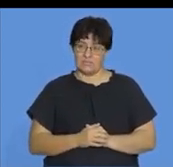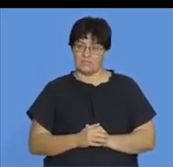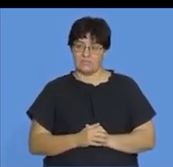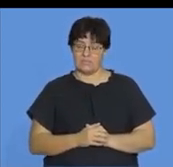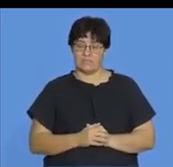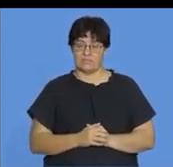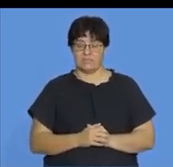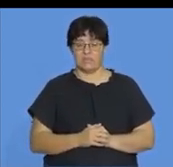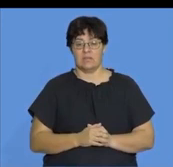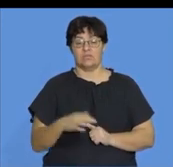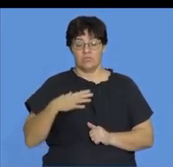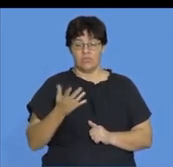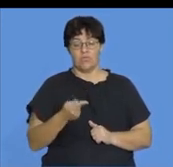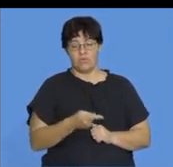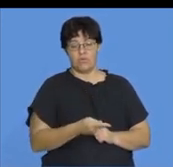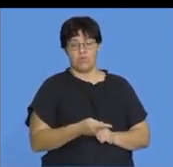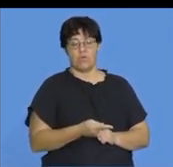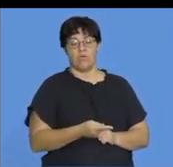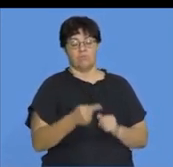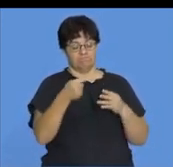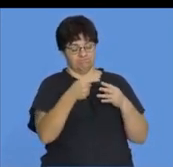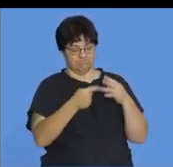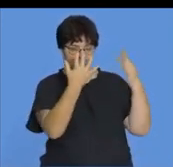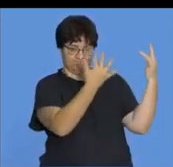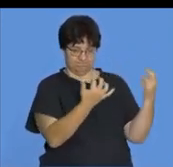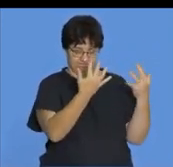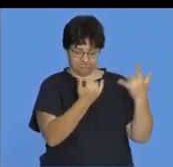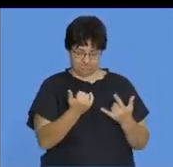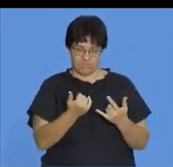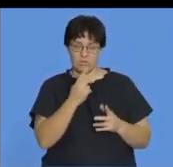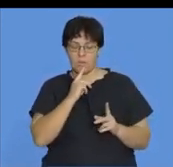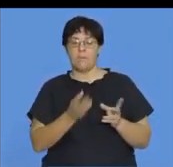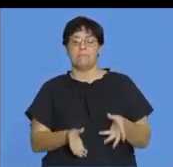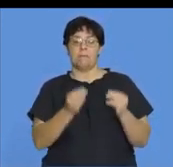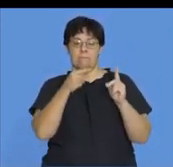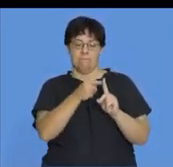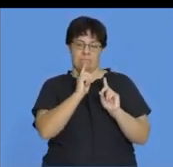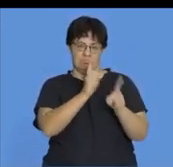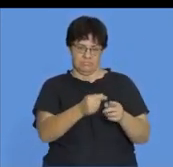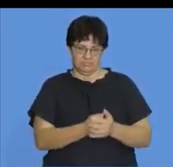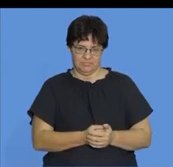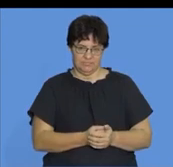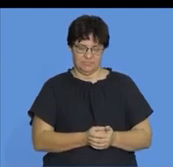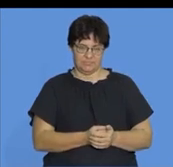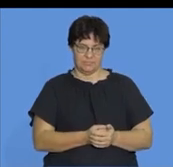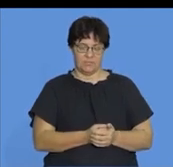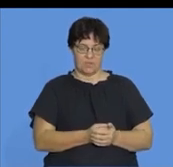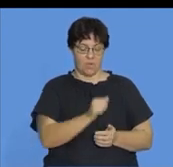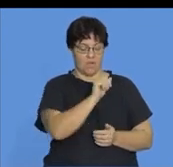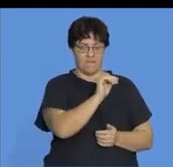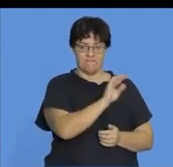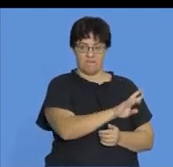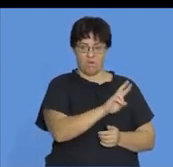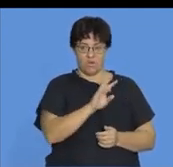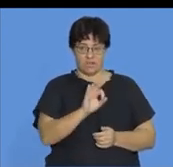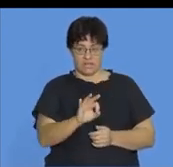reagent, okay? So we're going to do a couple of calculations for us to arrive at that. So the stoichiometric ratio is there from